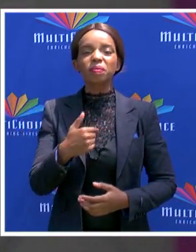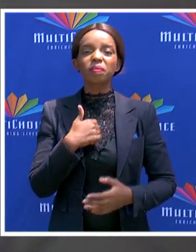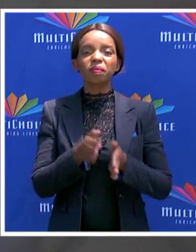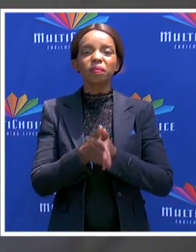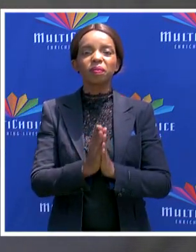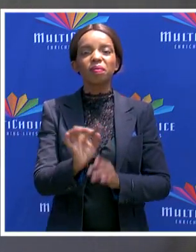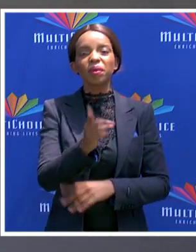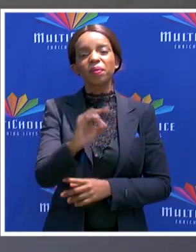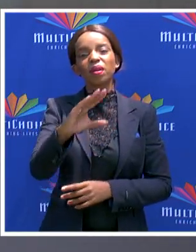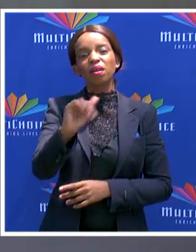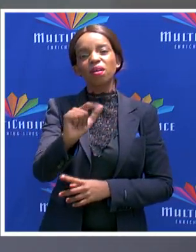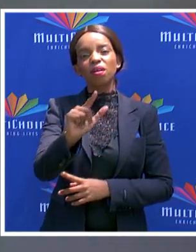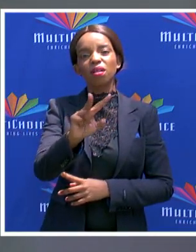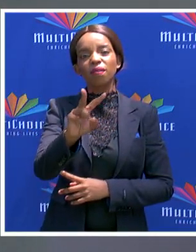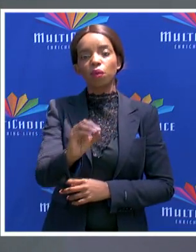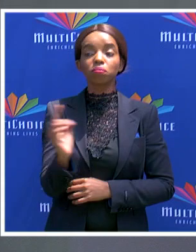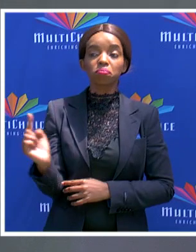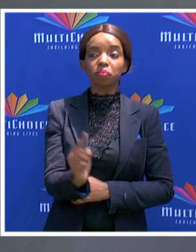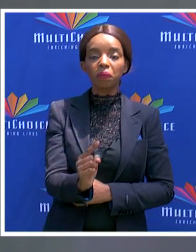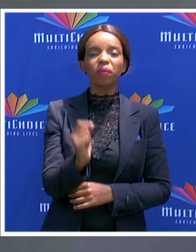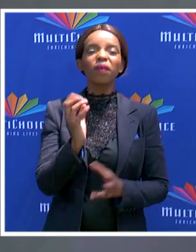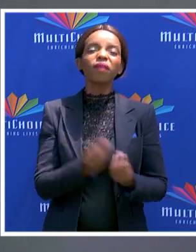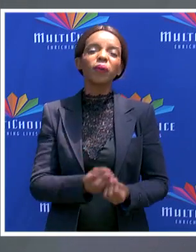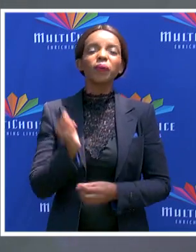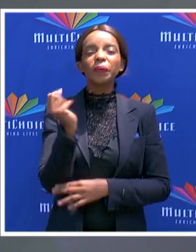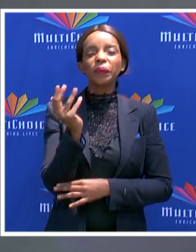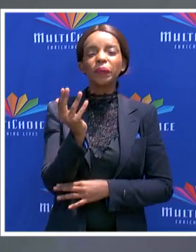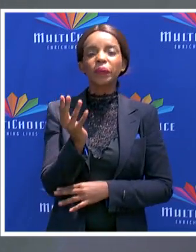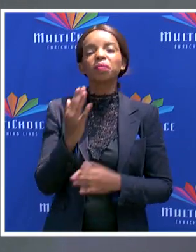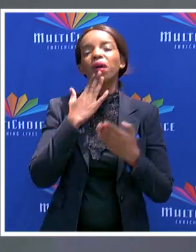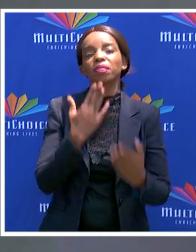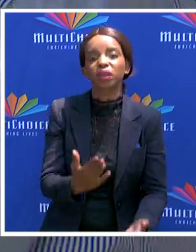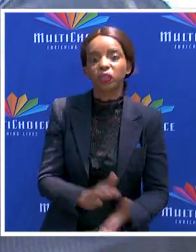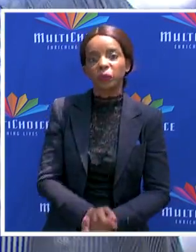few words and to acknowledge him and to say thank you.